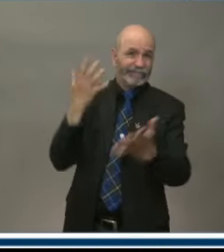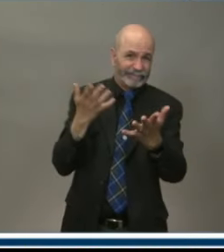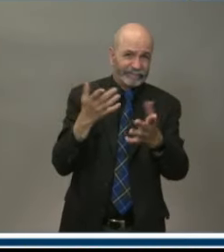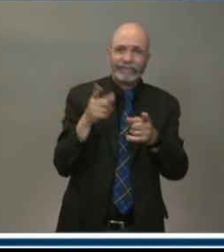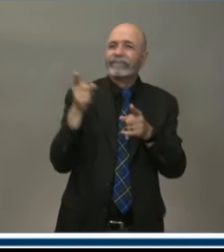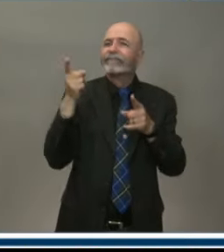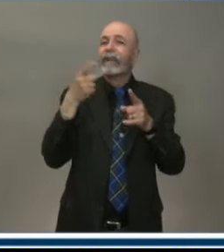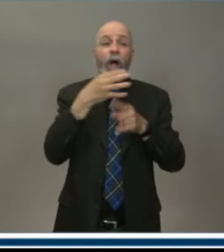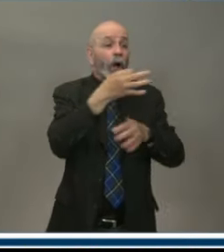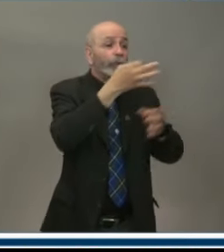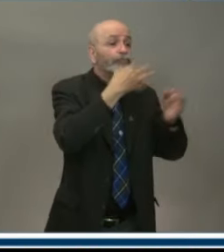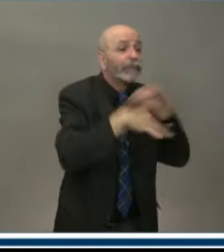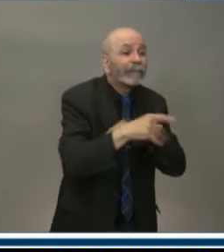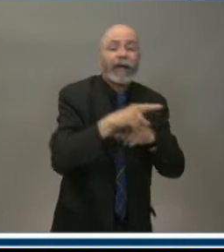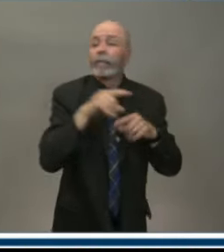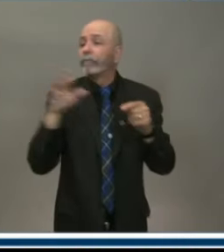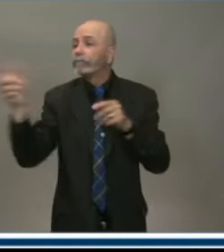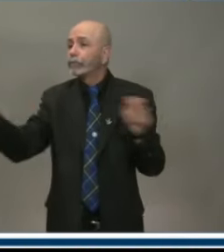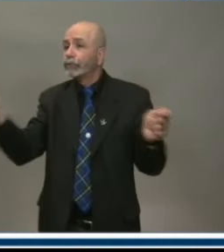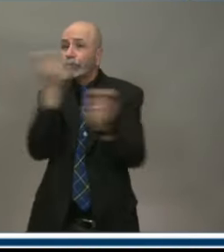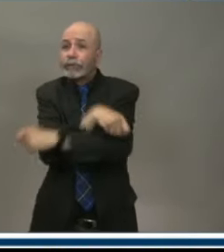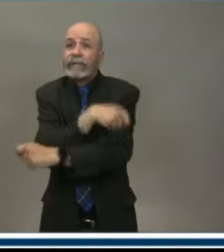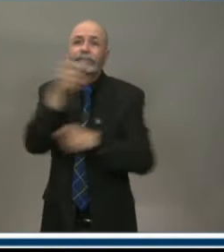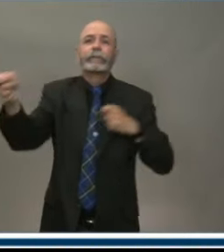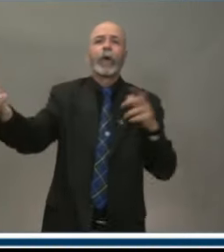them. We moved away from, we were moving more